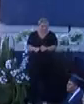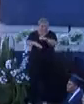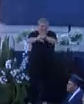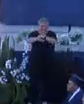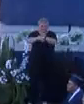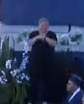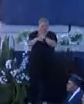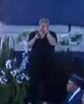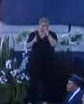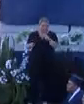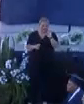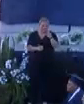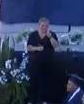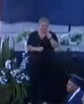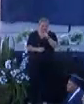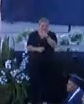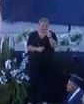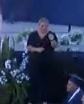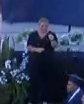English, fuchsia.